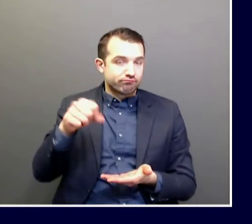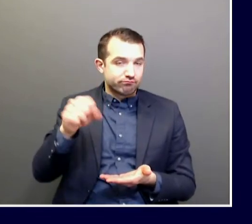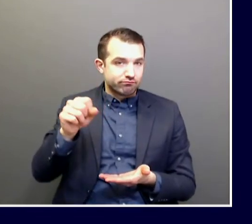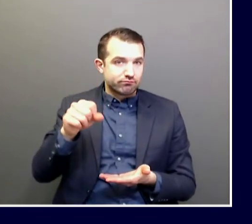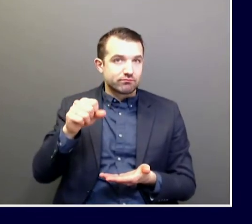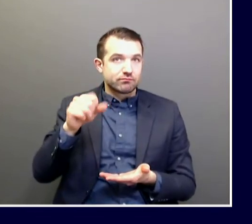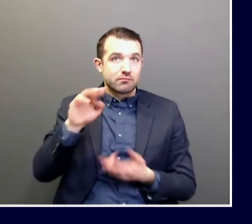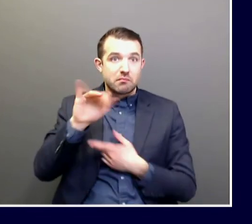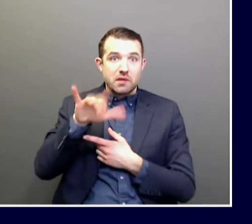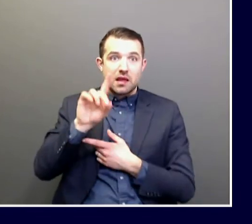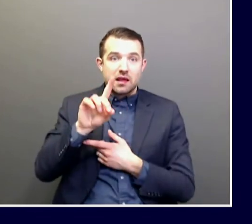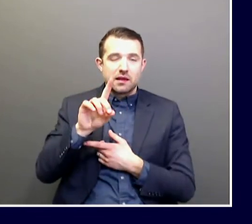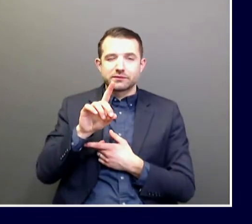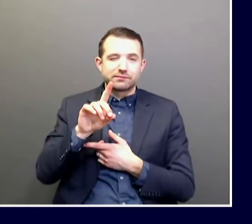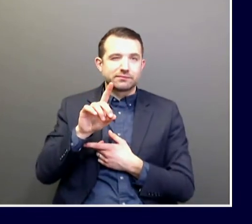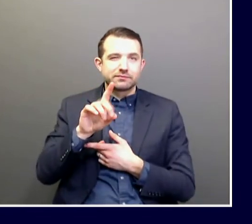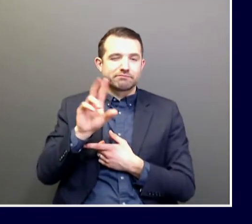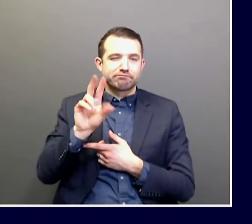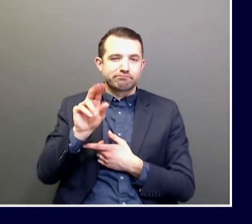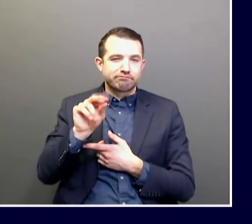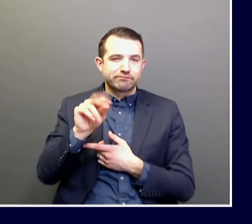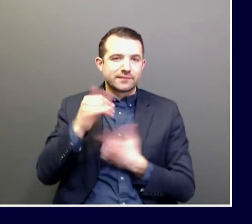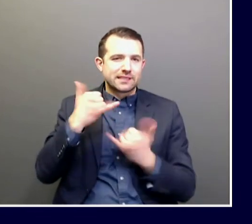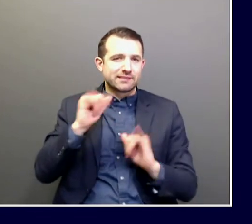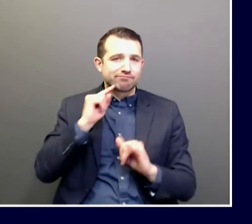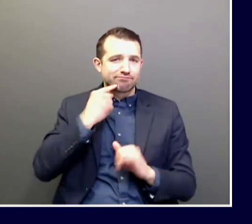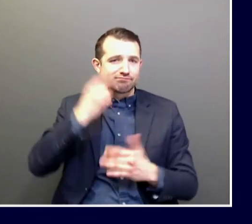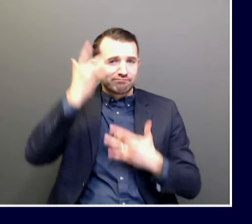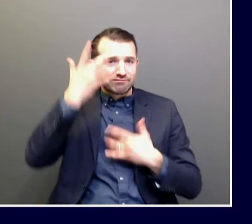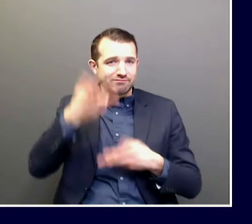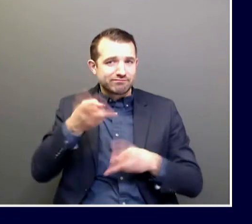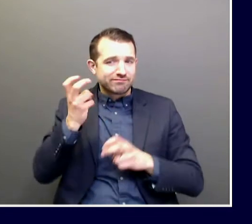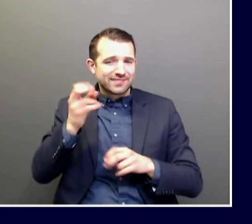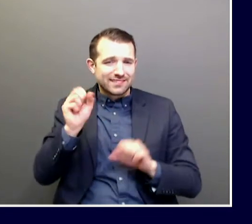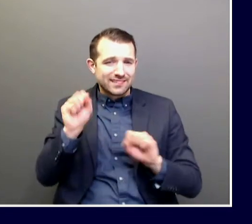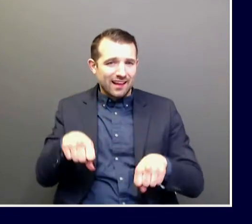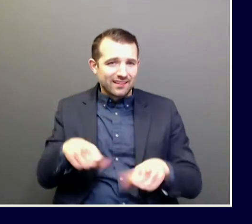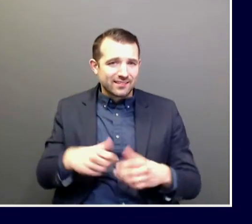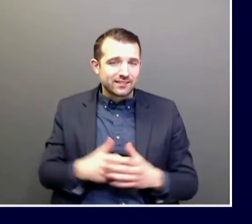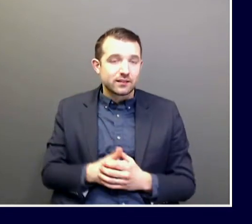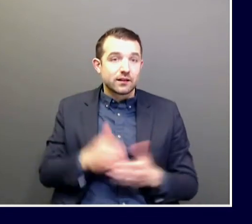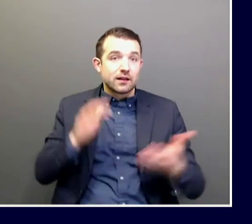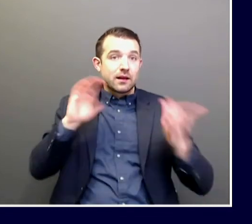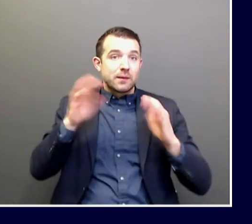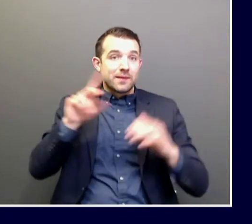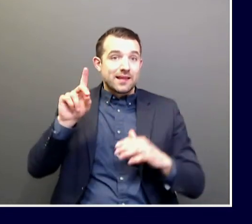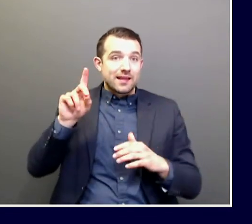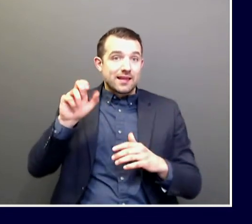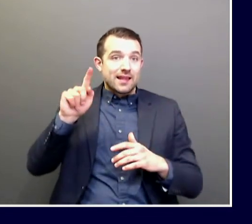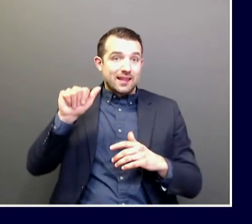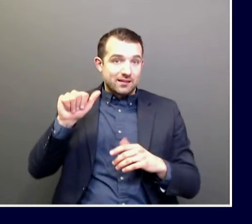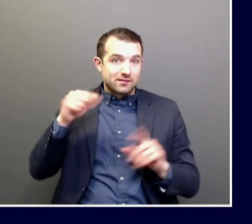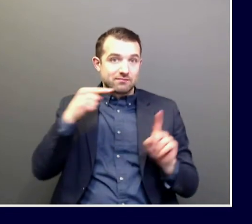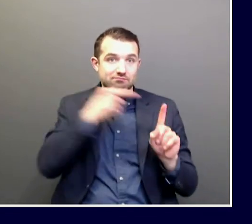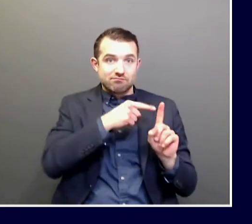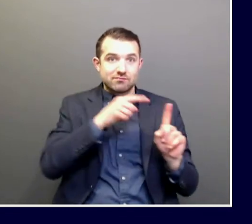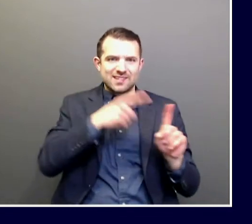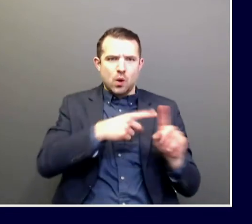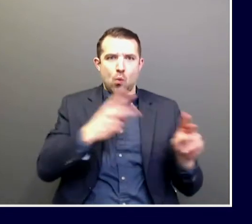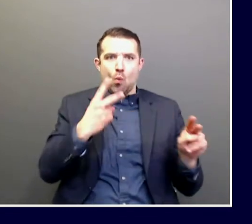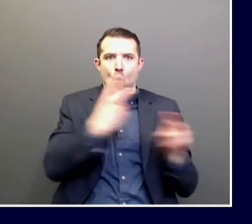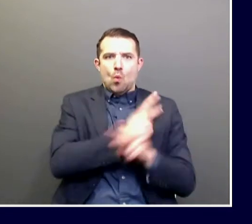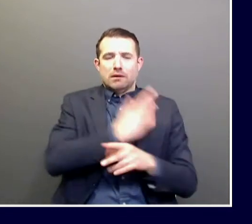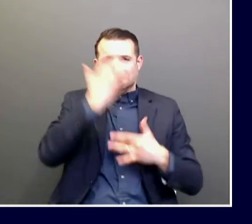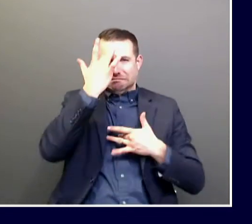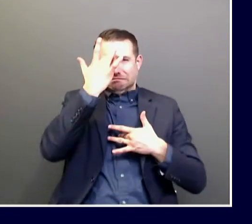Omicron is still a significant illness. It's milder. It can be milder than it was, say, if you had Delta, but it's still